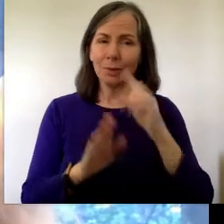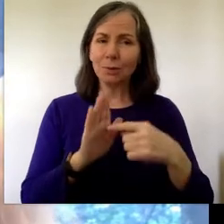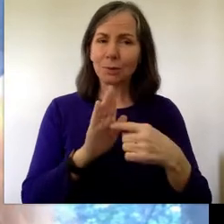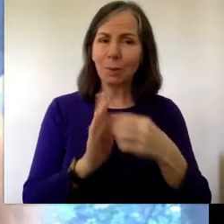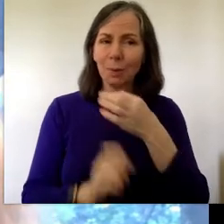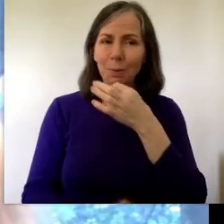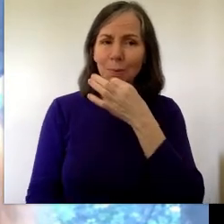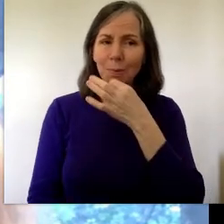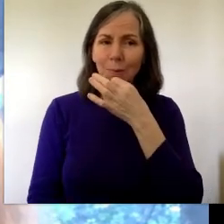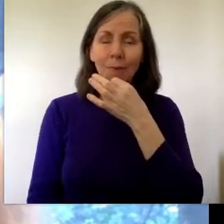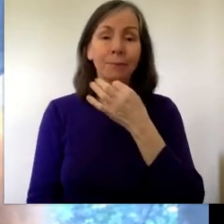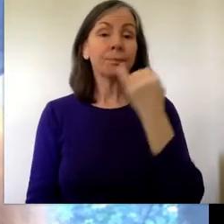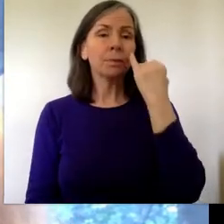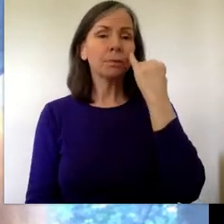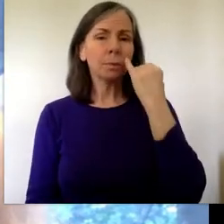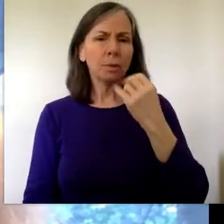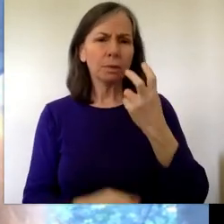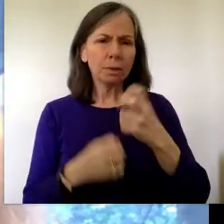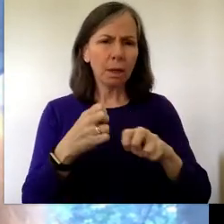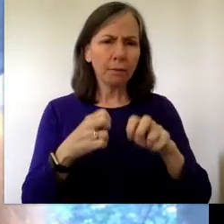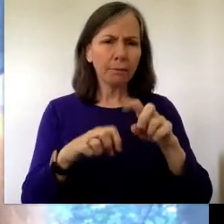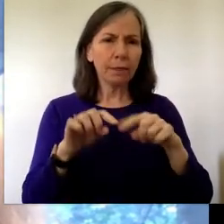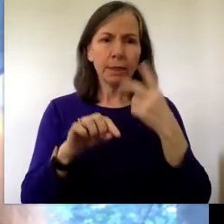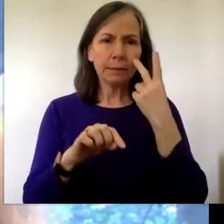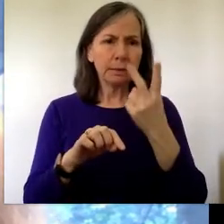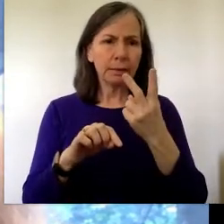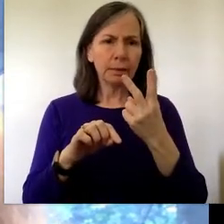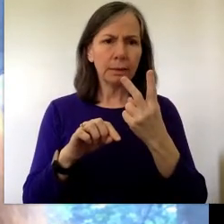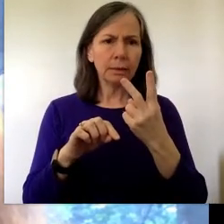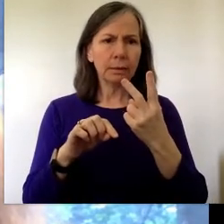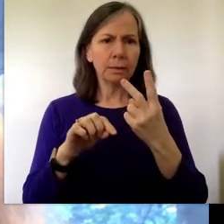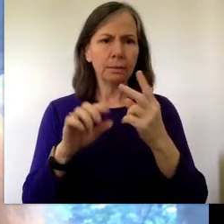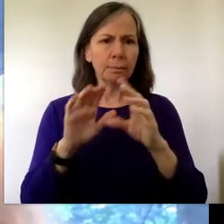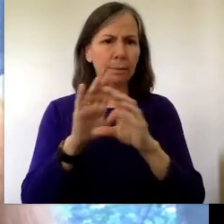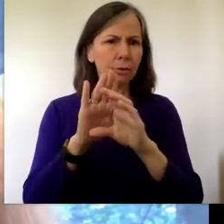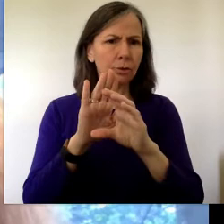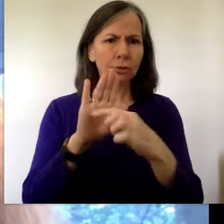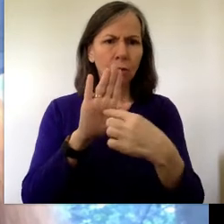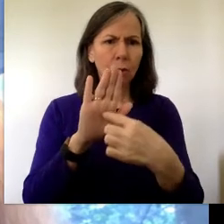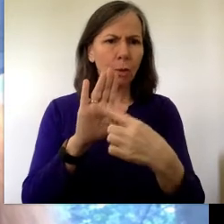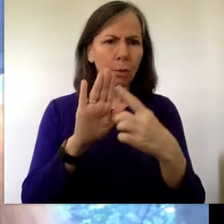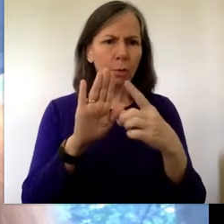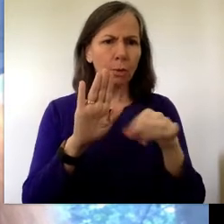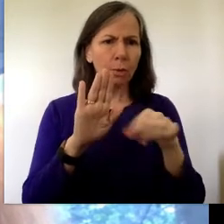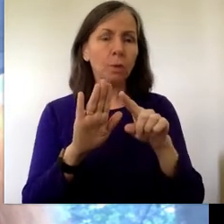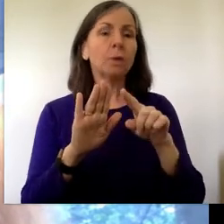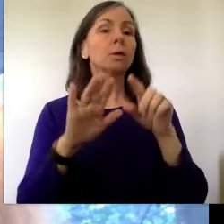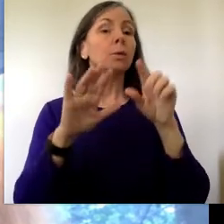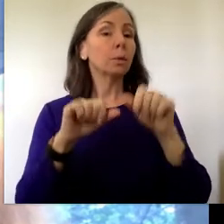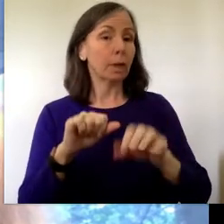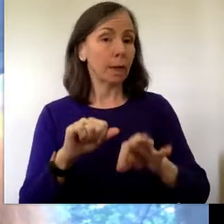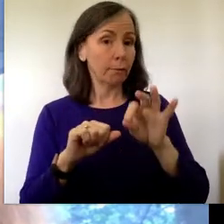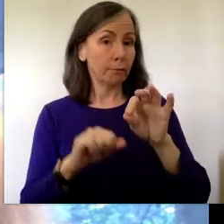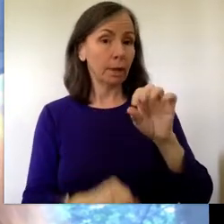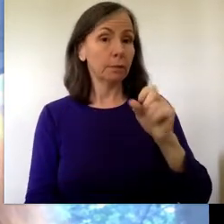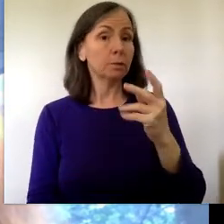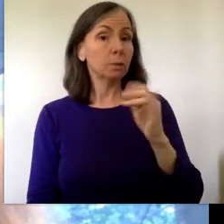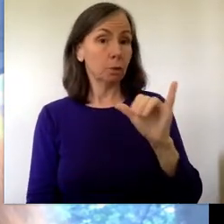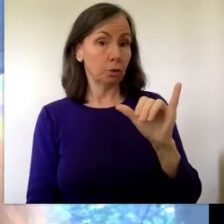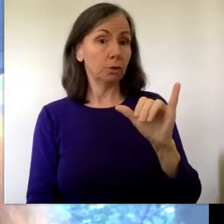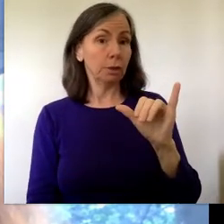it's hard to see the slides that I show on my iPad, they're also on Schoology in a separate